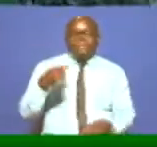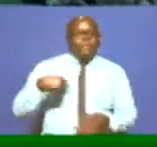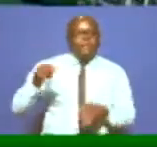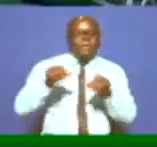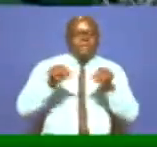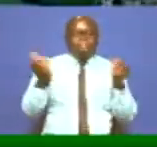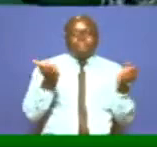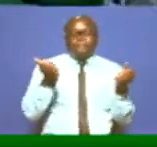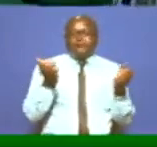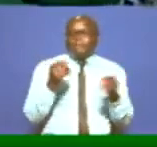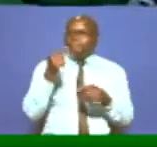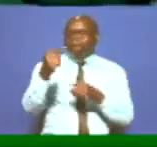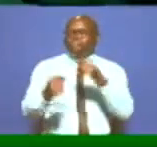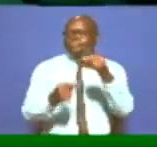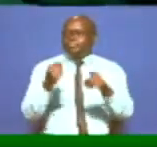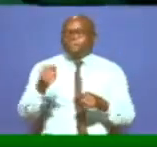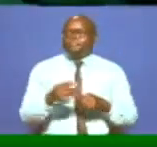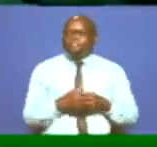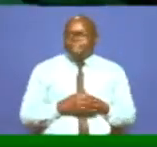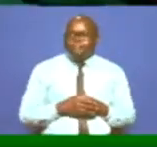business.